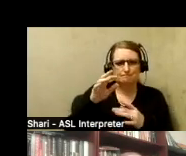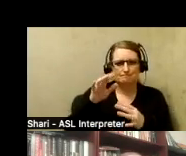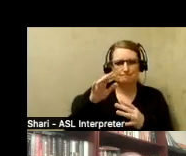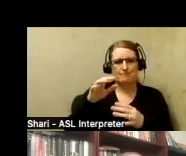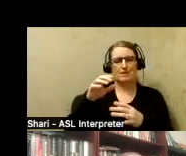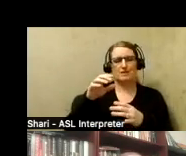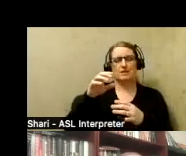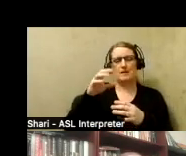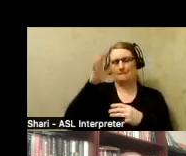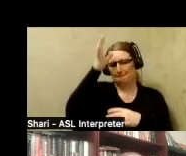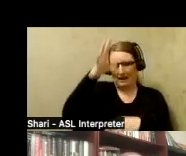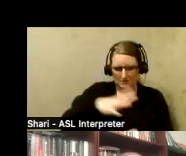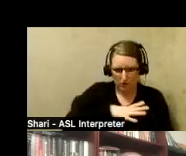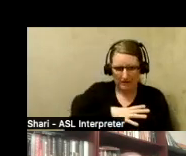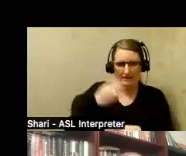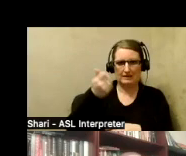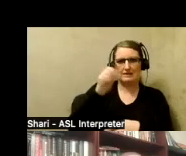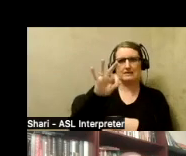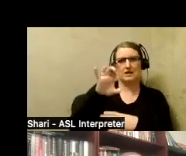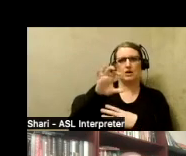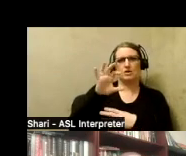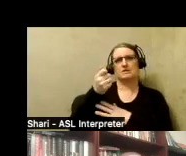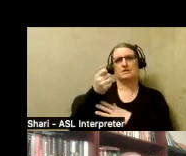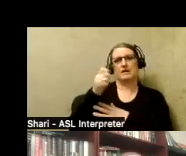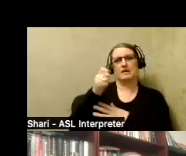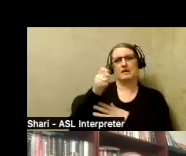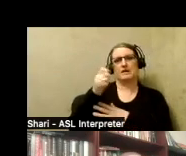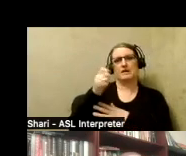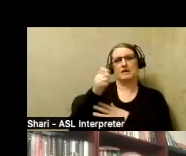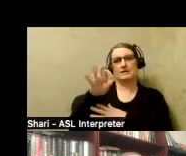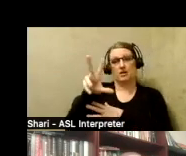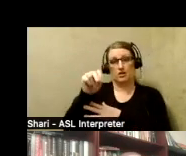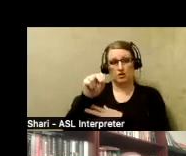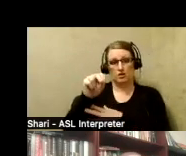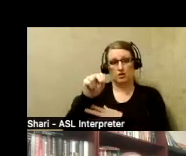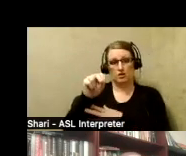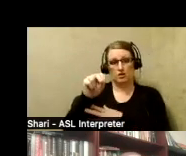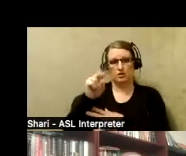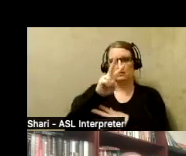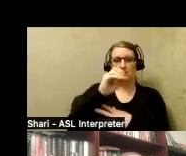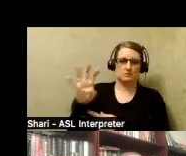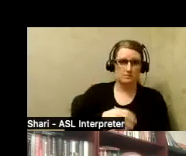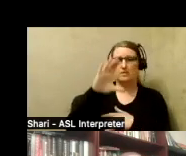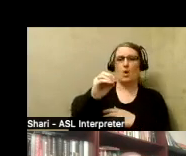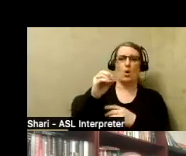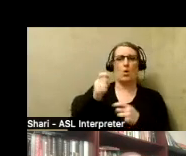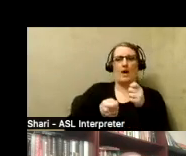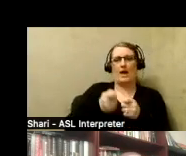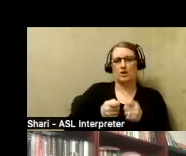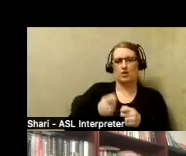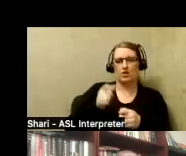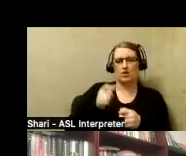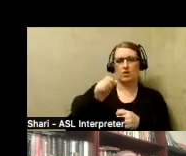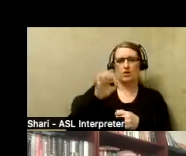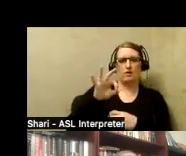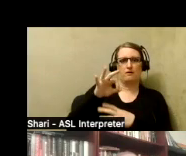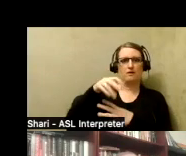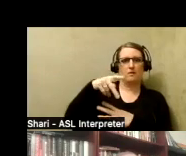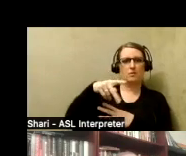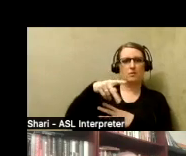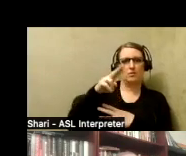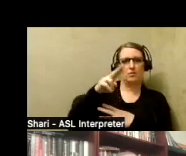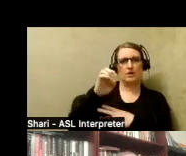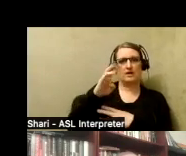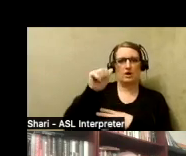Transformation of Masculinity, 1900 and 1930 from 2004. and the co-editor of Precarious